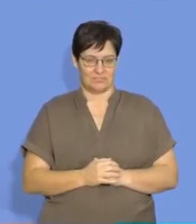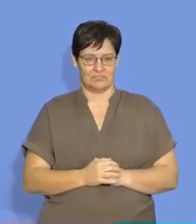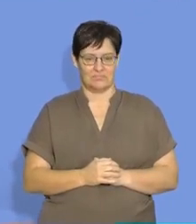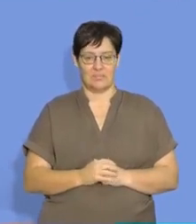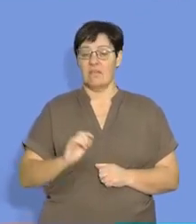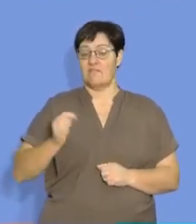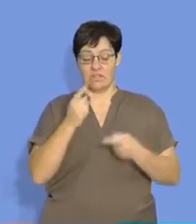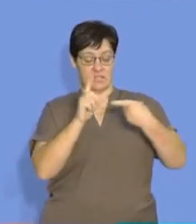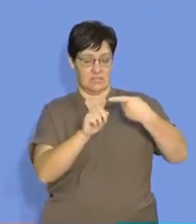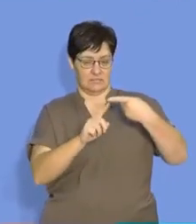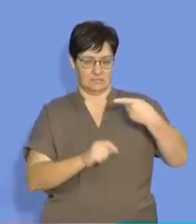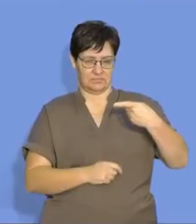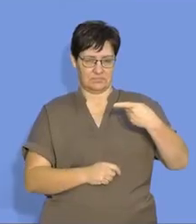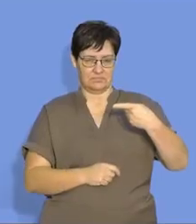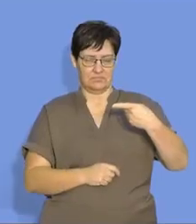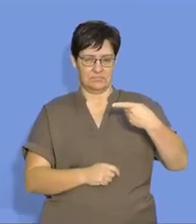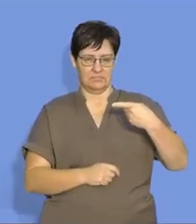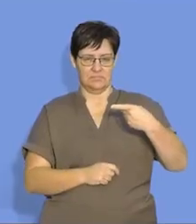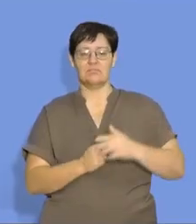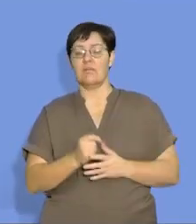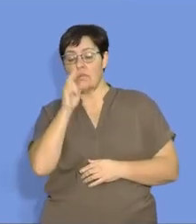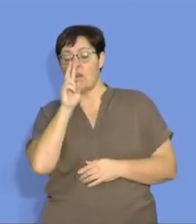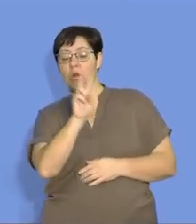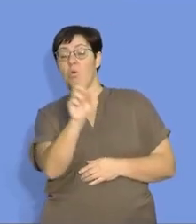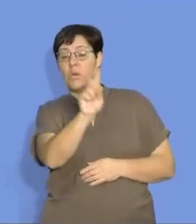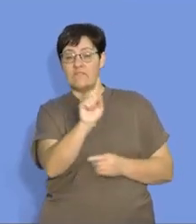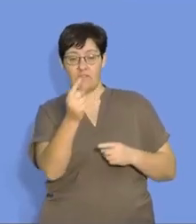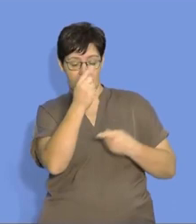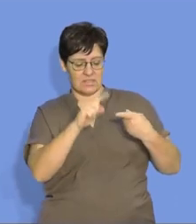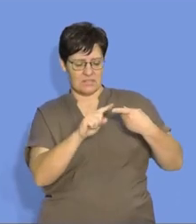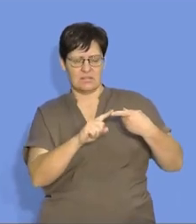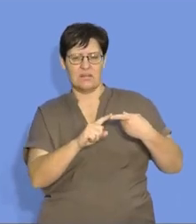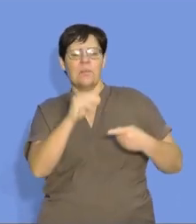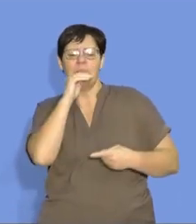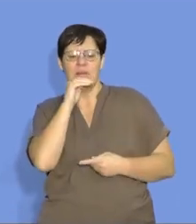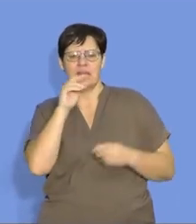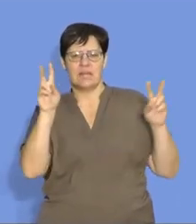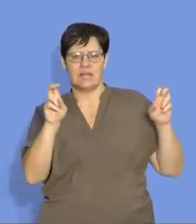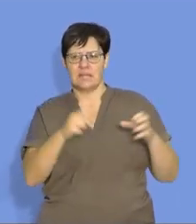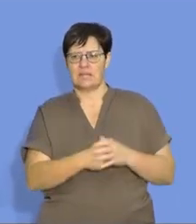So, firstly, I would like to go and look at the definition of,